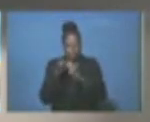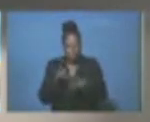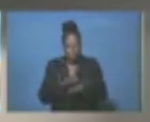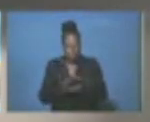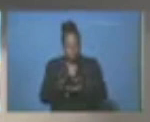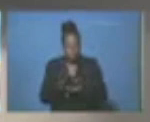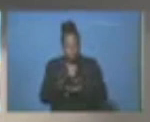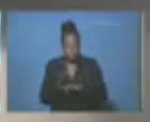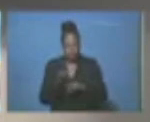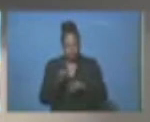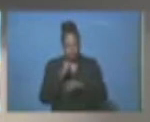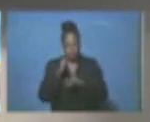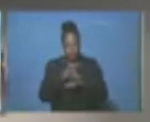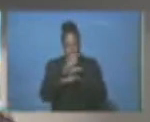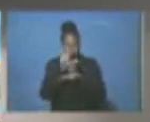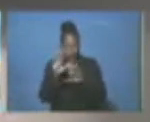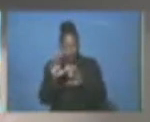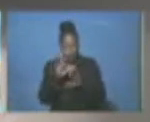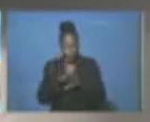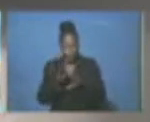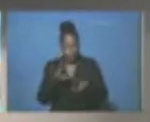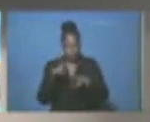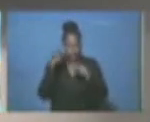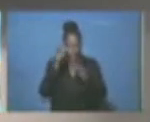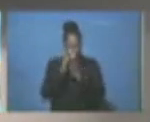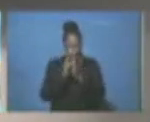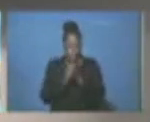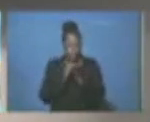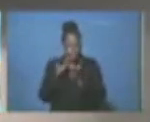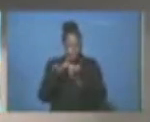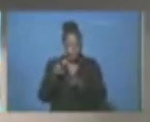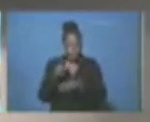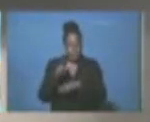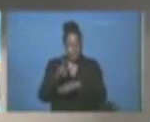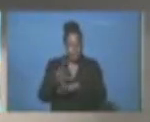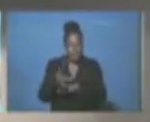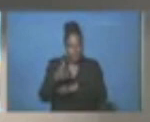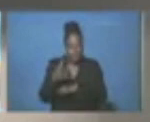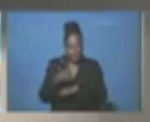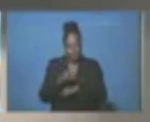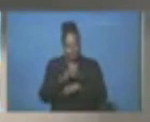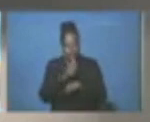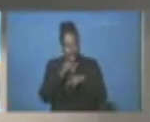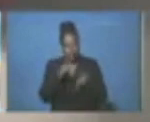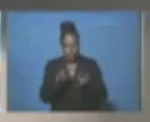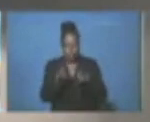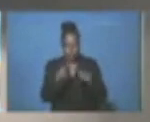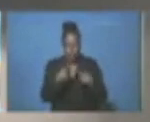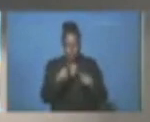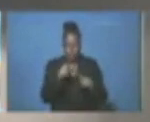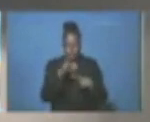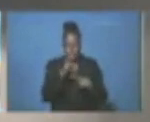sure there is clarity on the proposed legislation. That hasn't happened as yet. And any other stakeholders that may come forward and say, listen,